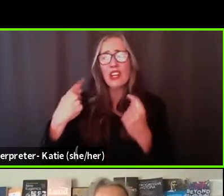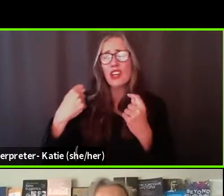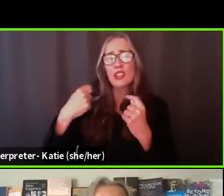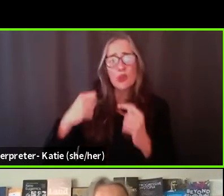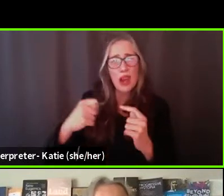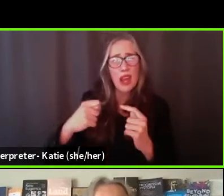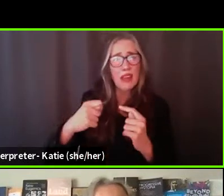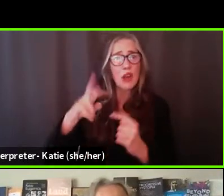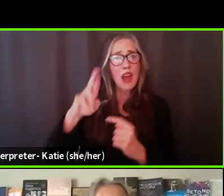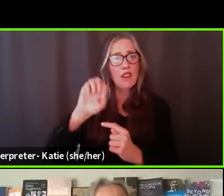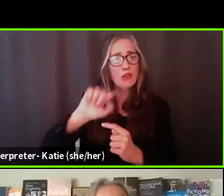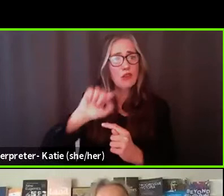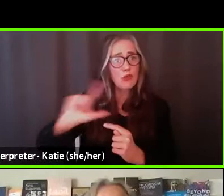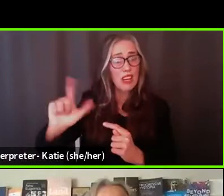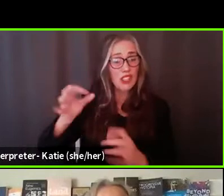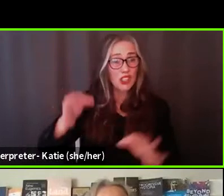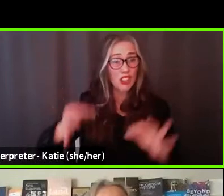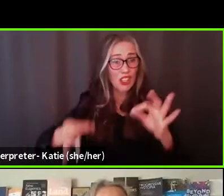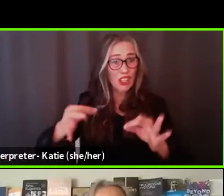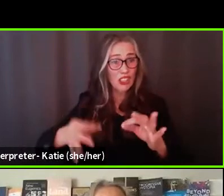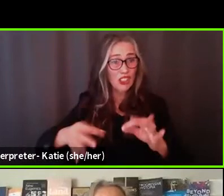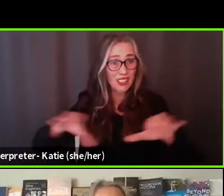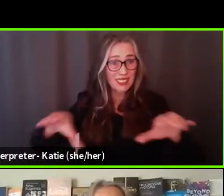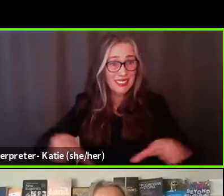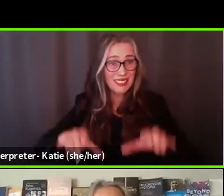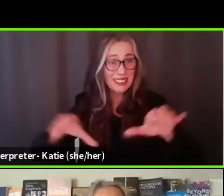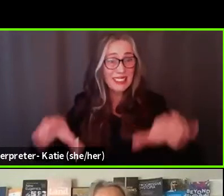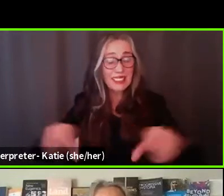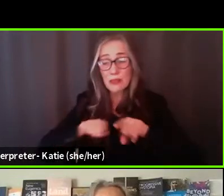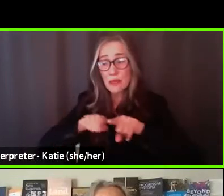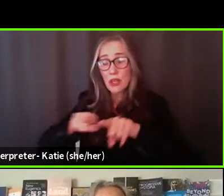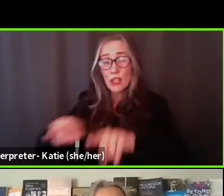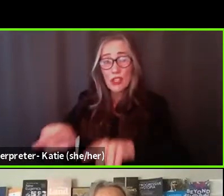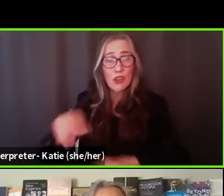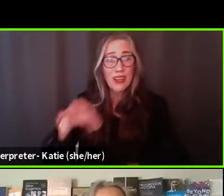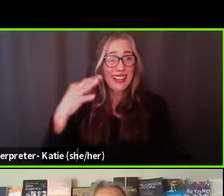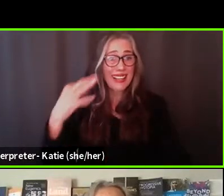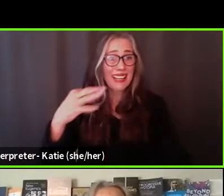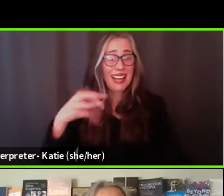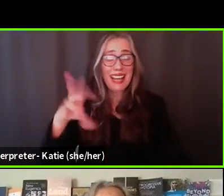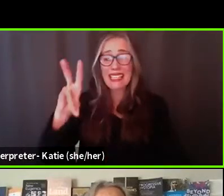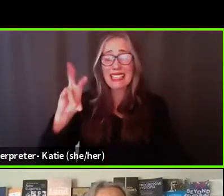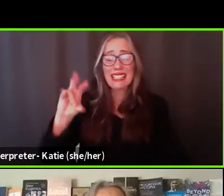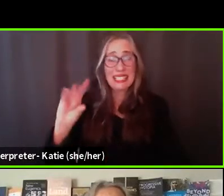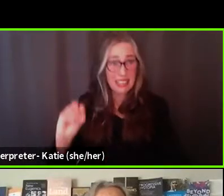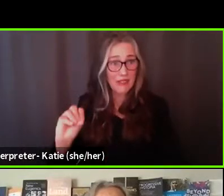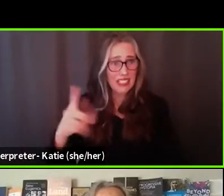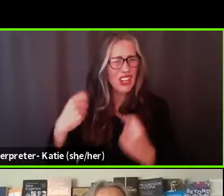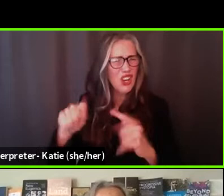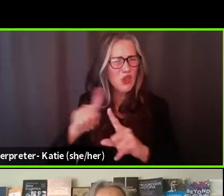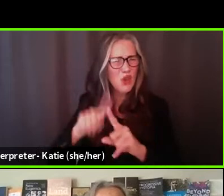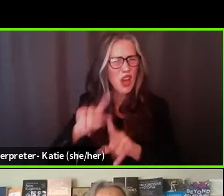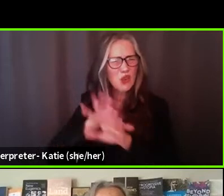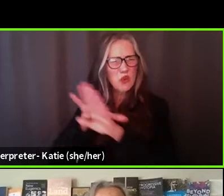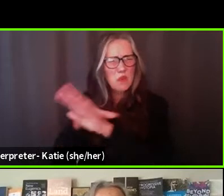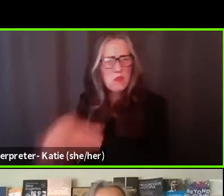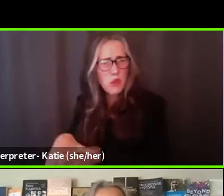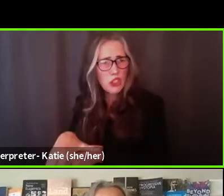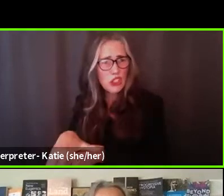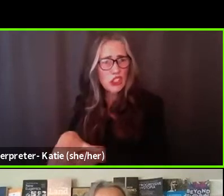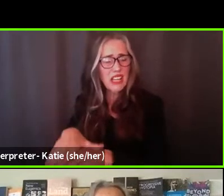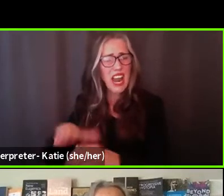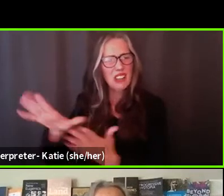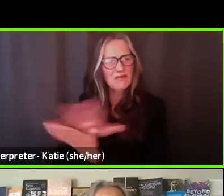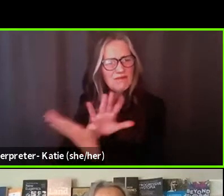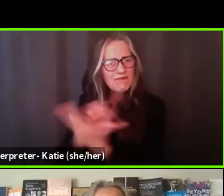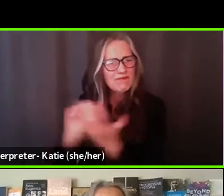organizing in the 1970s and um i i've had this idea that i would try to find powerful